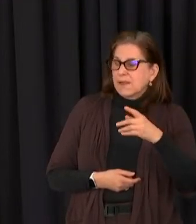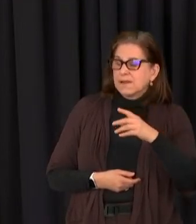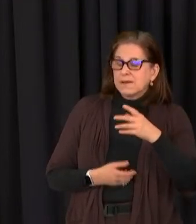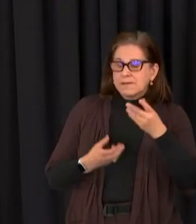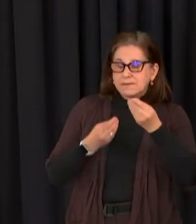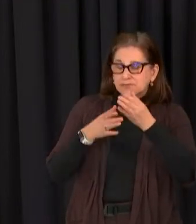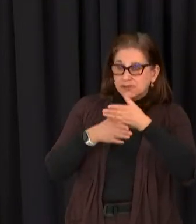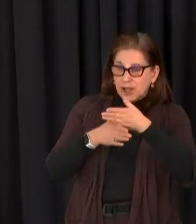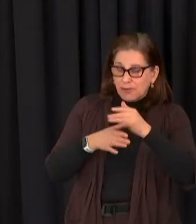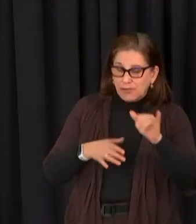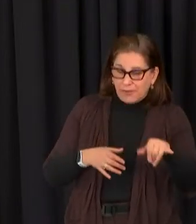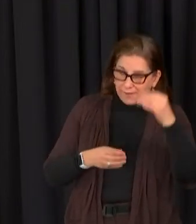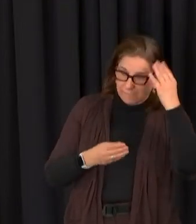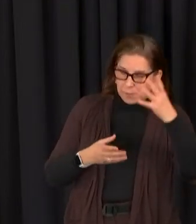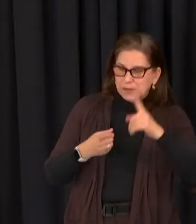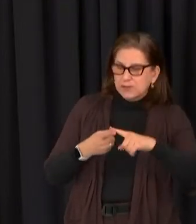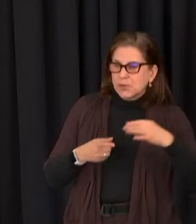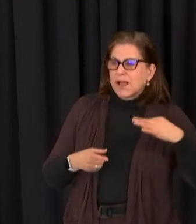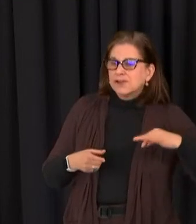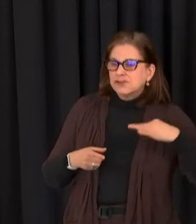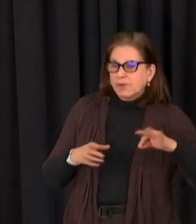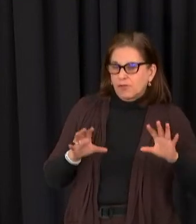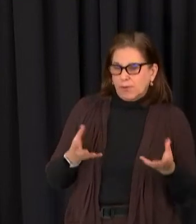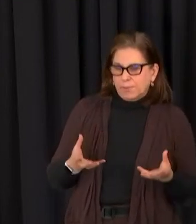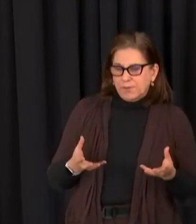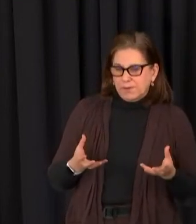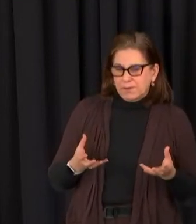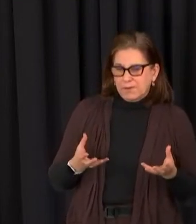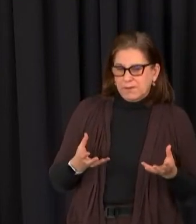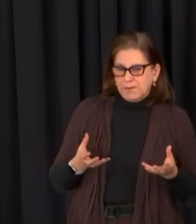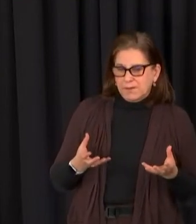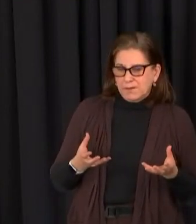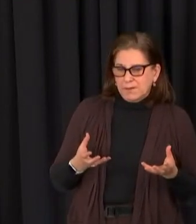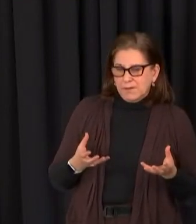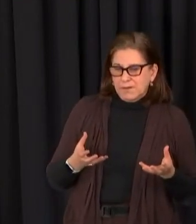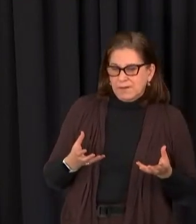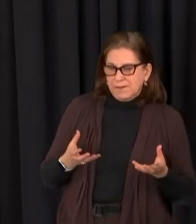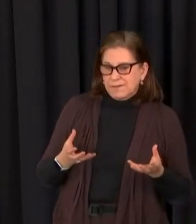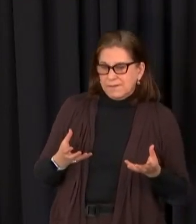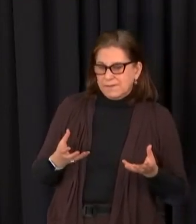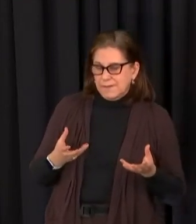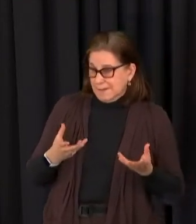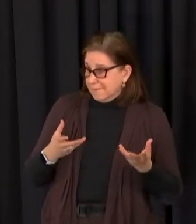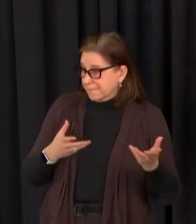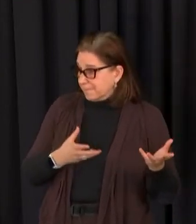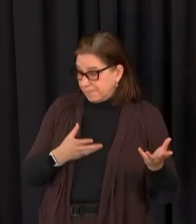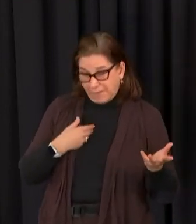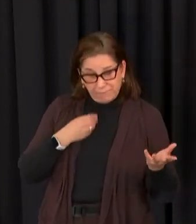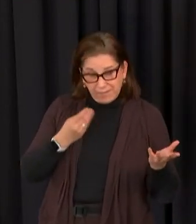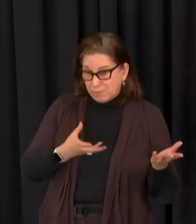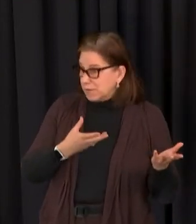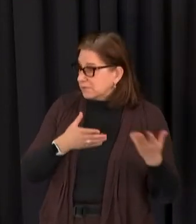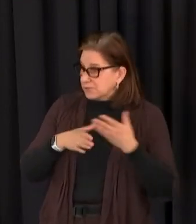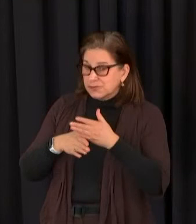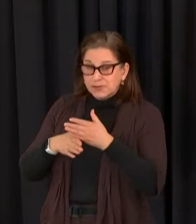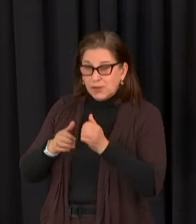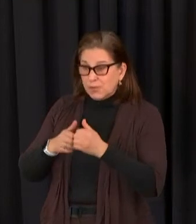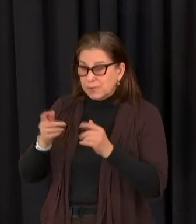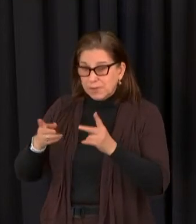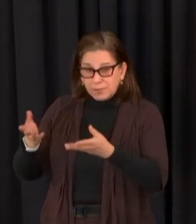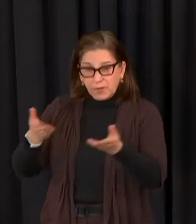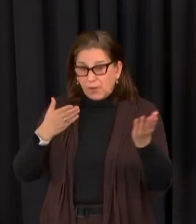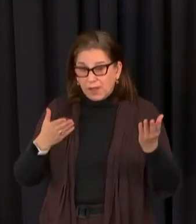individuals, and they send that link on to other people. So for example, with our continuity of operations folks or